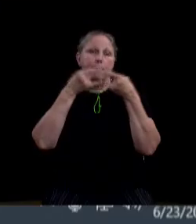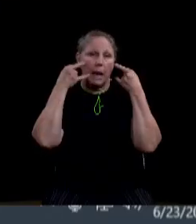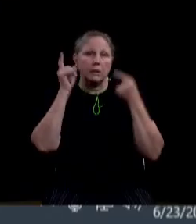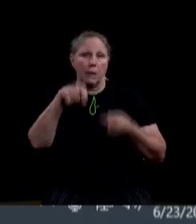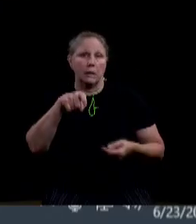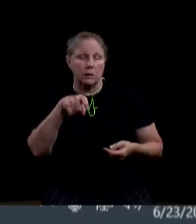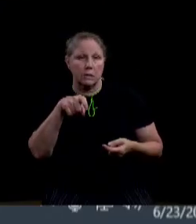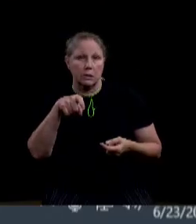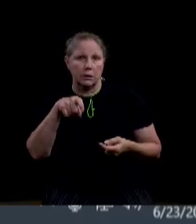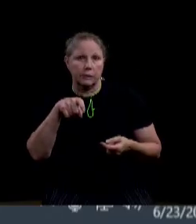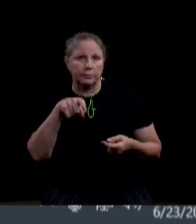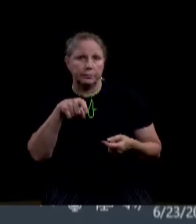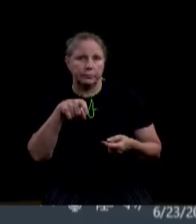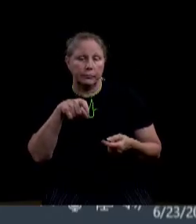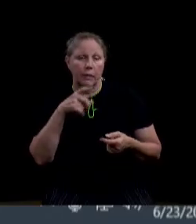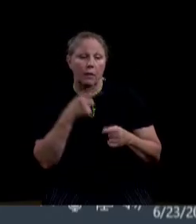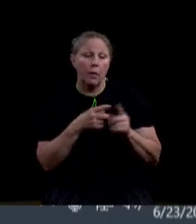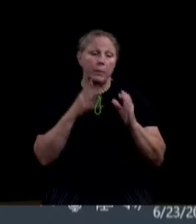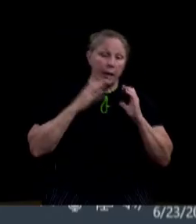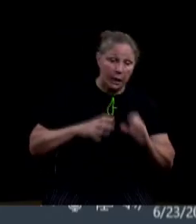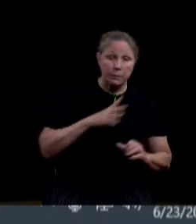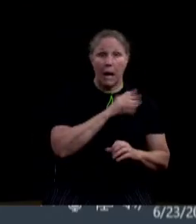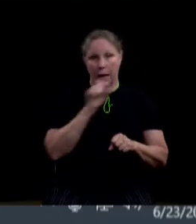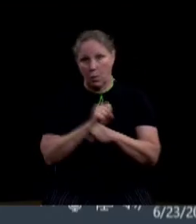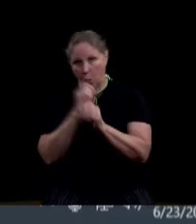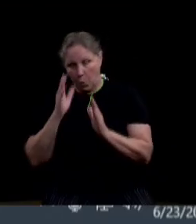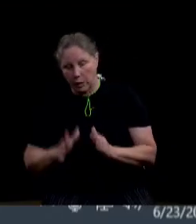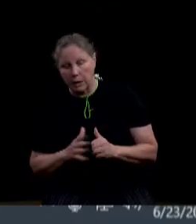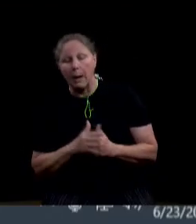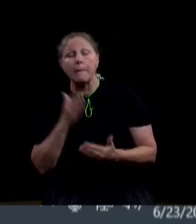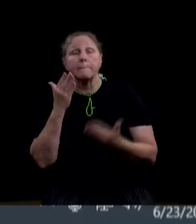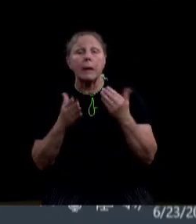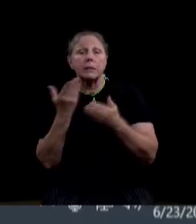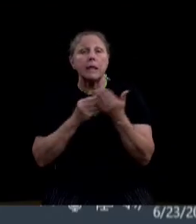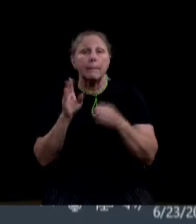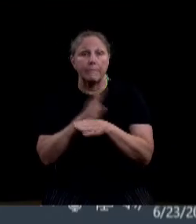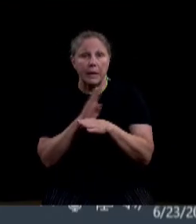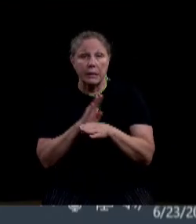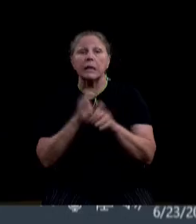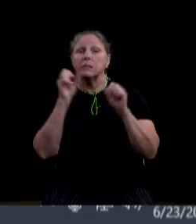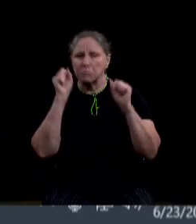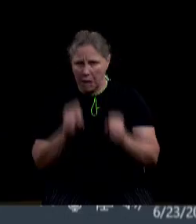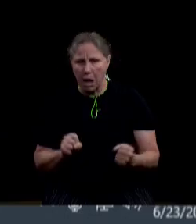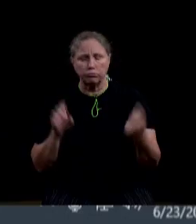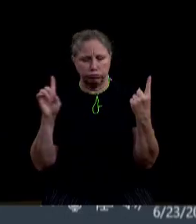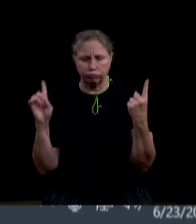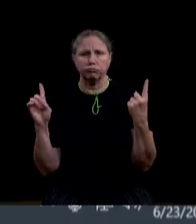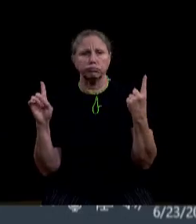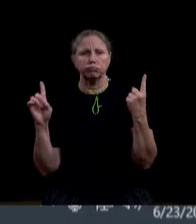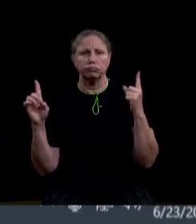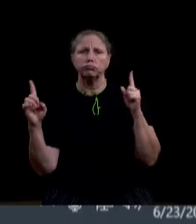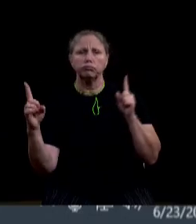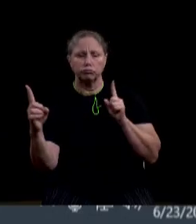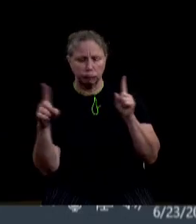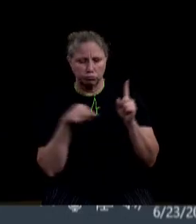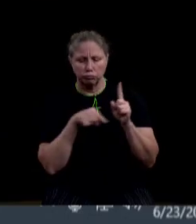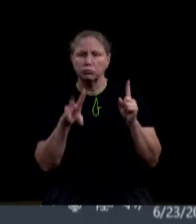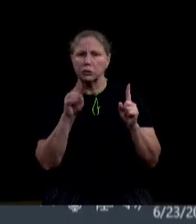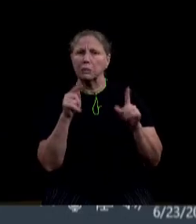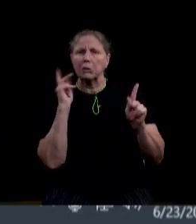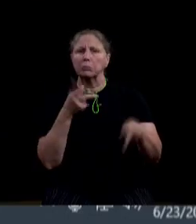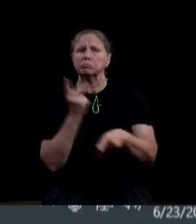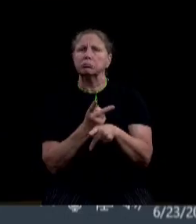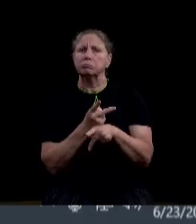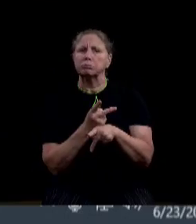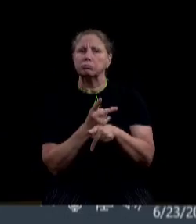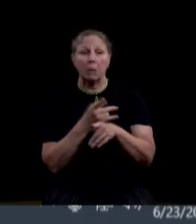employees. Now, there may be some businesses out there that can consistently maintain that distance. I don't know what that would be, but